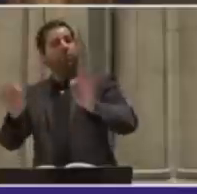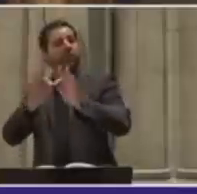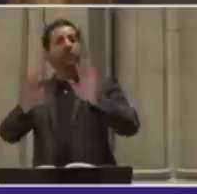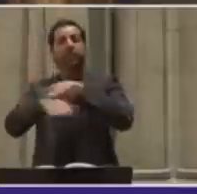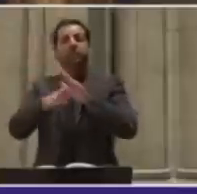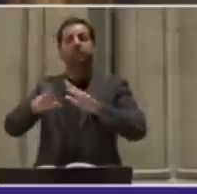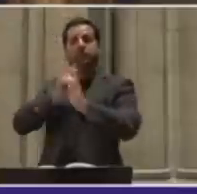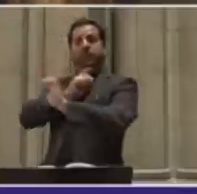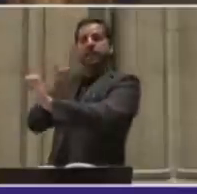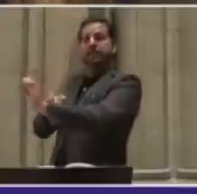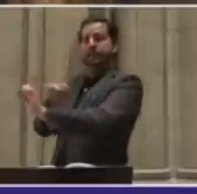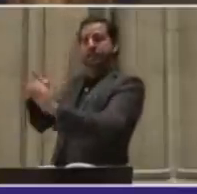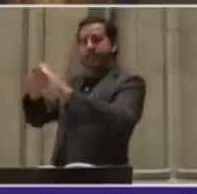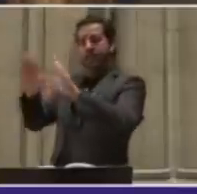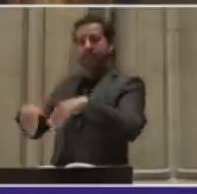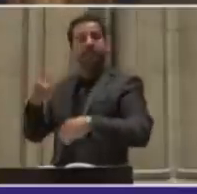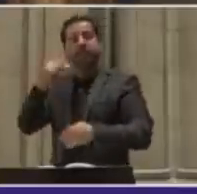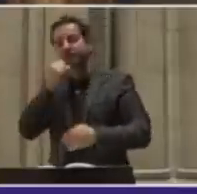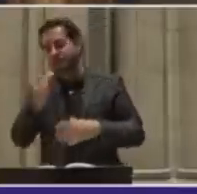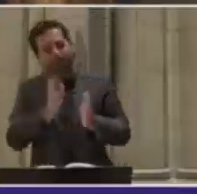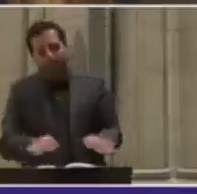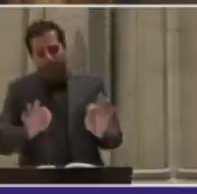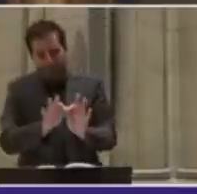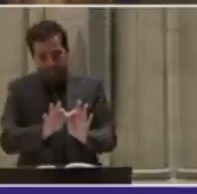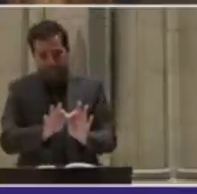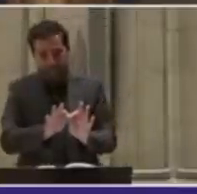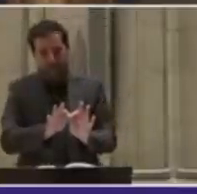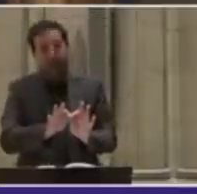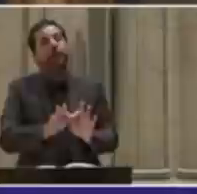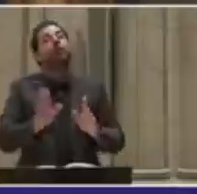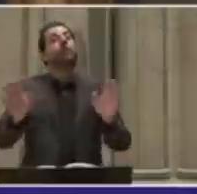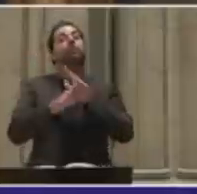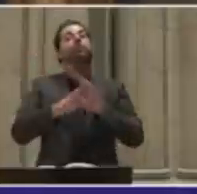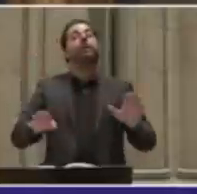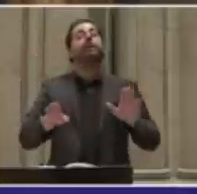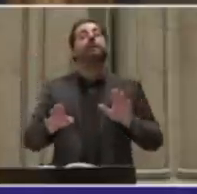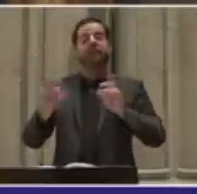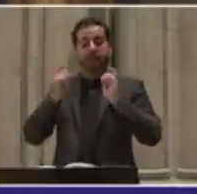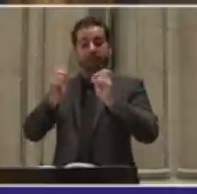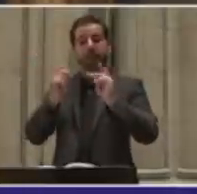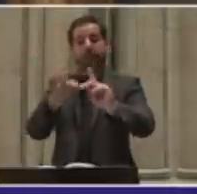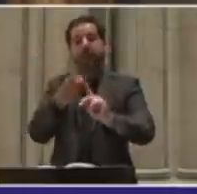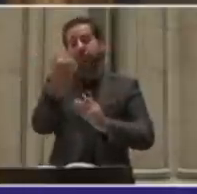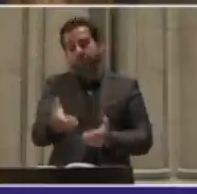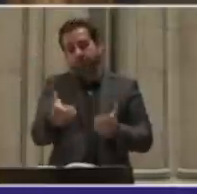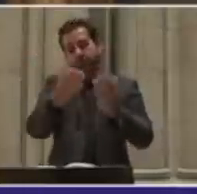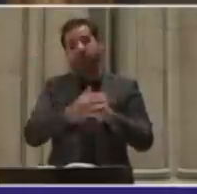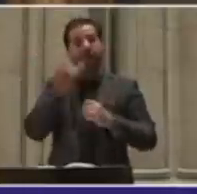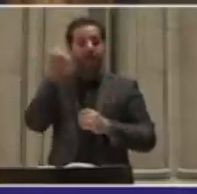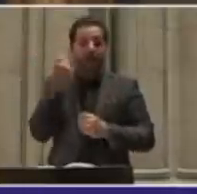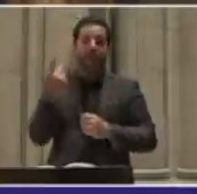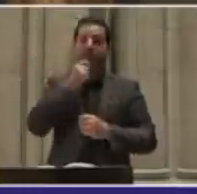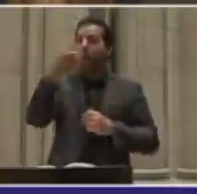come upon it. But if it is not worthy, let your peace return to you. If anyone will